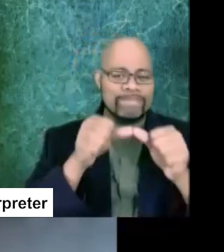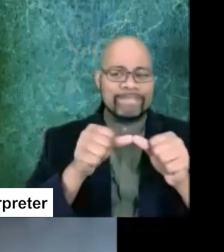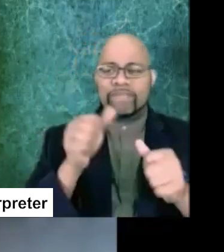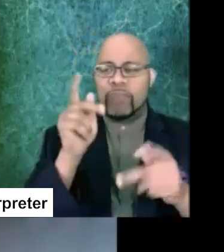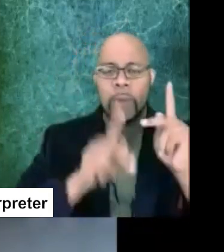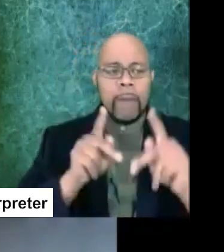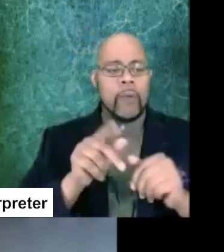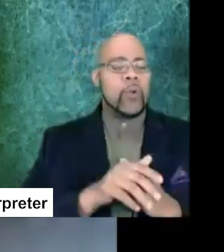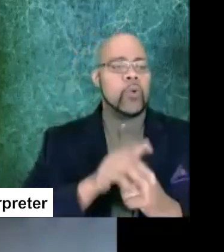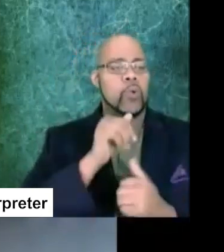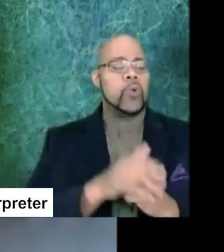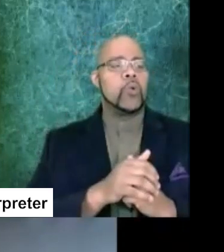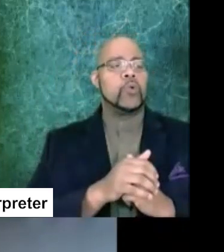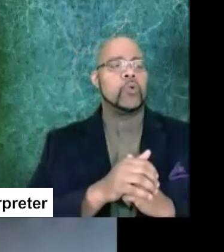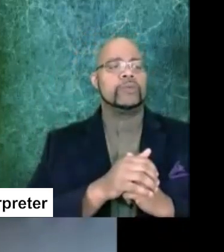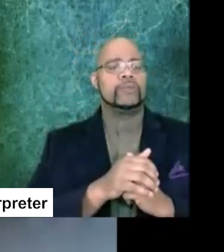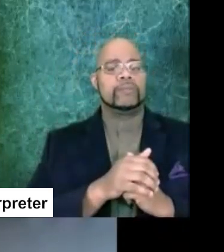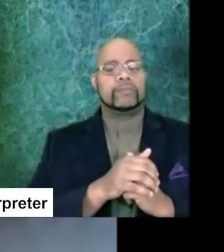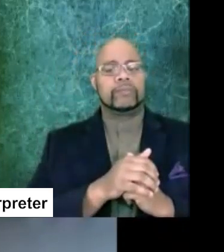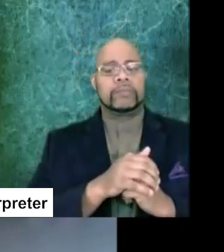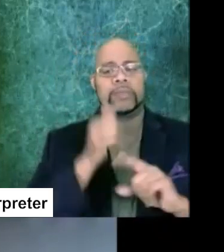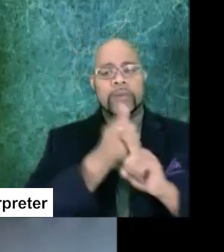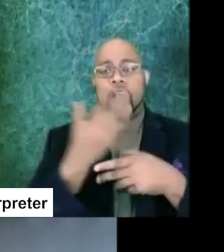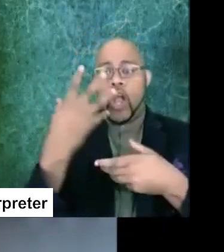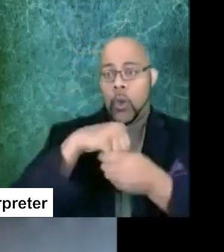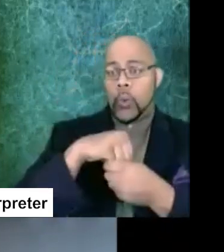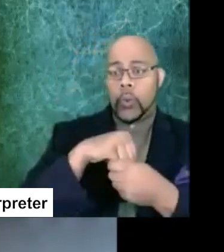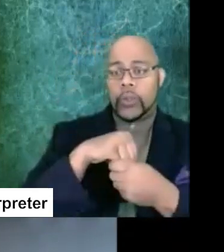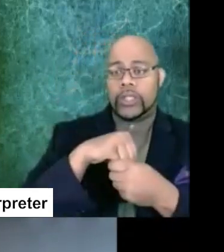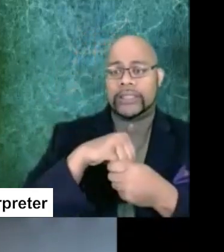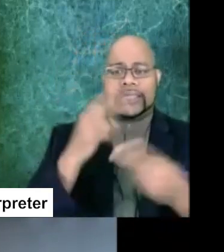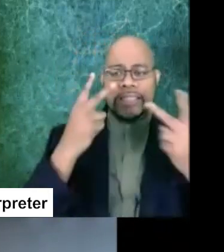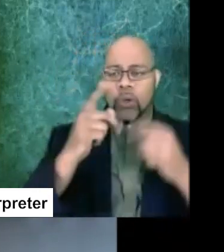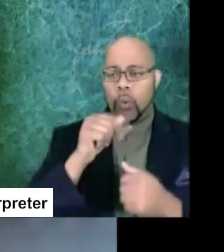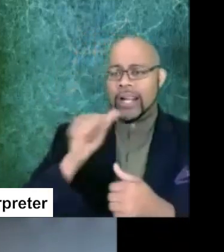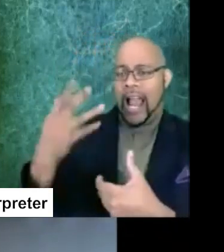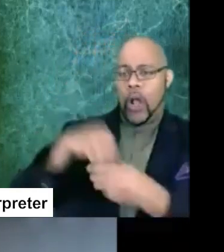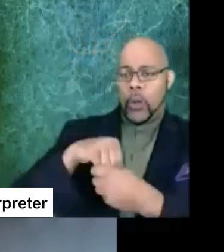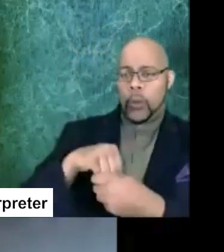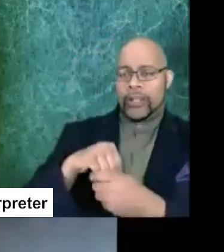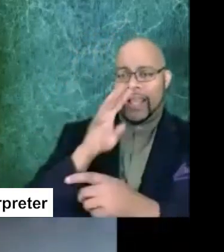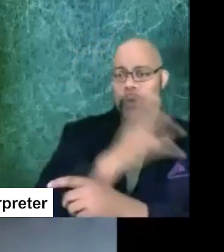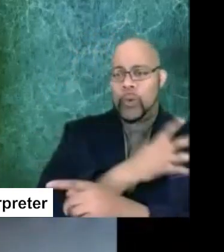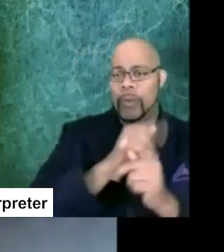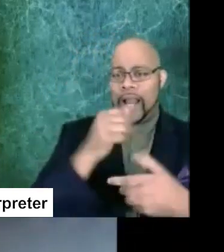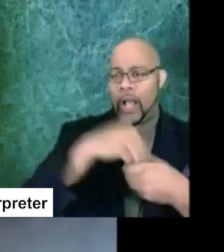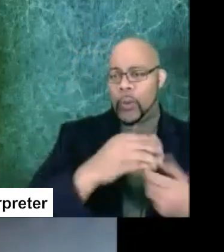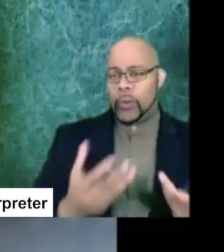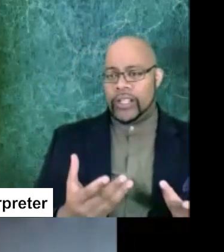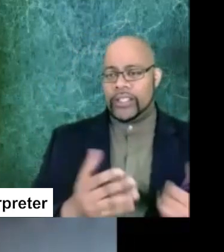people who are included to see who is not included.